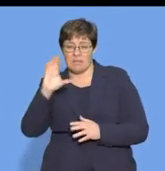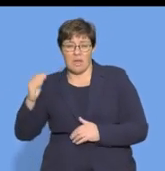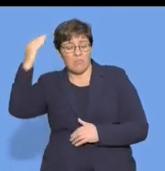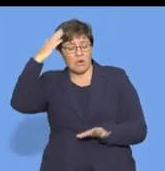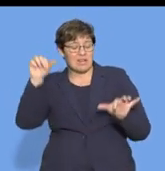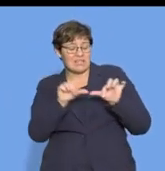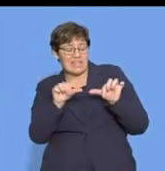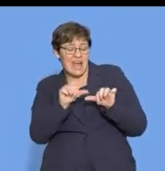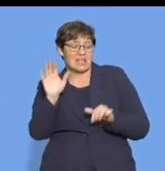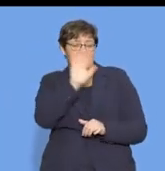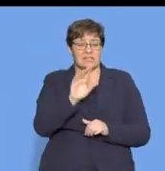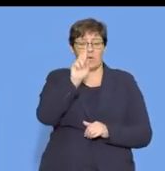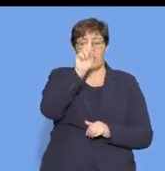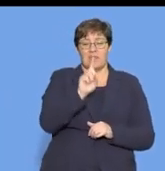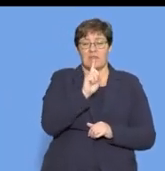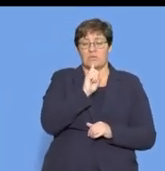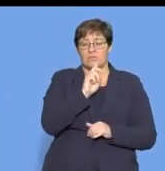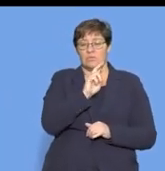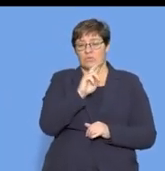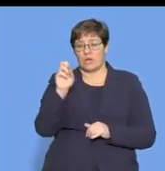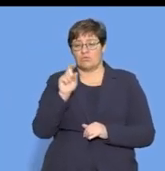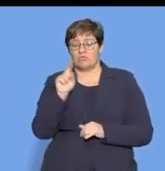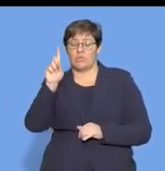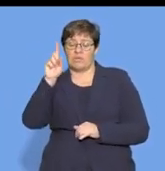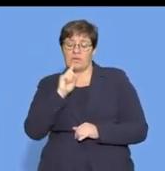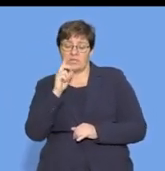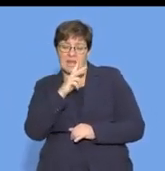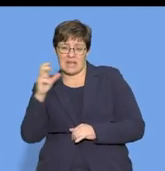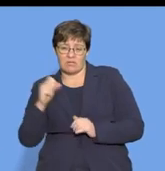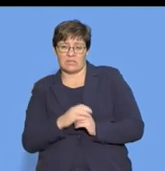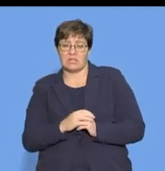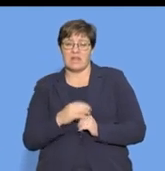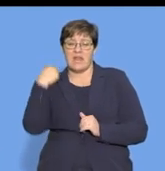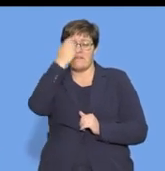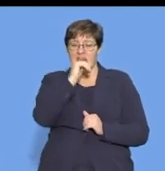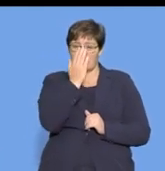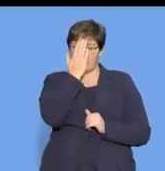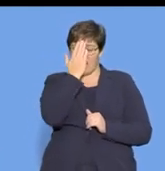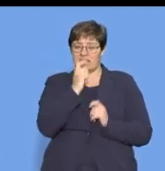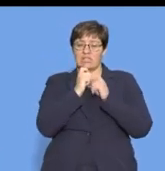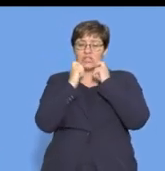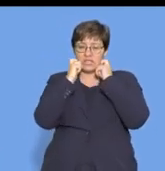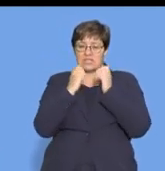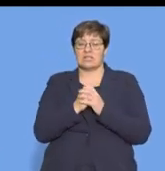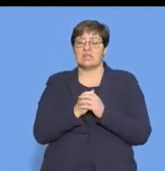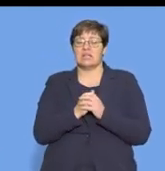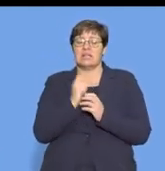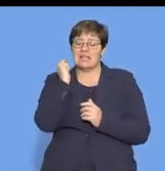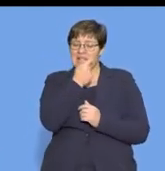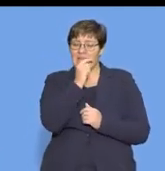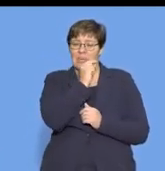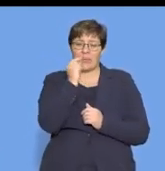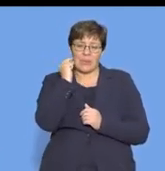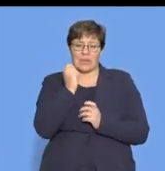and 1,800 milliliters. They had a flat face, they had a defined chin, small teeth, a